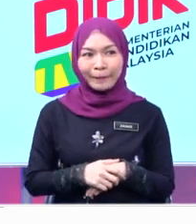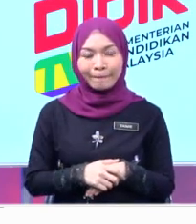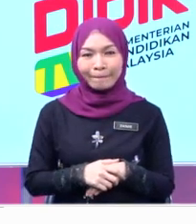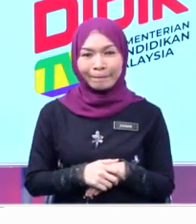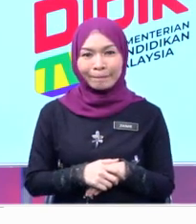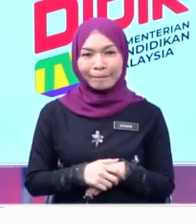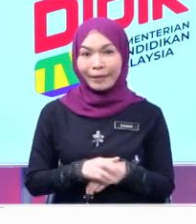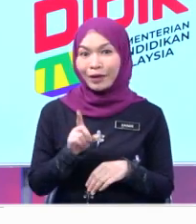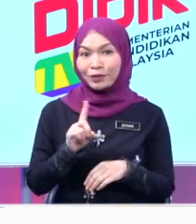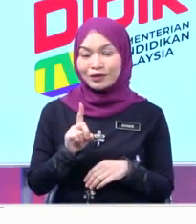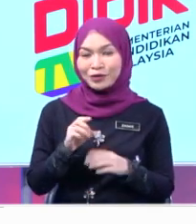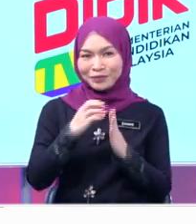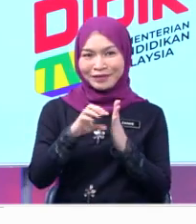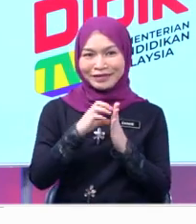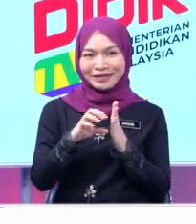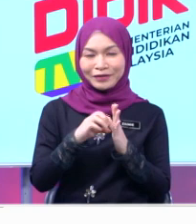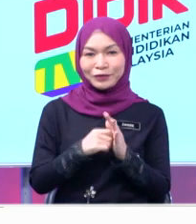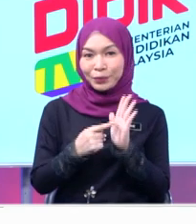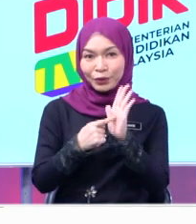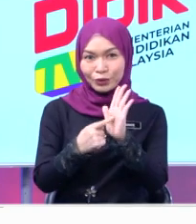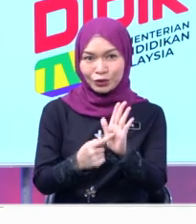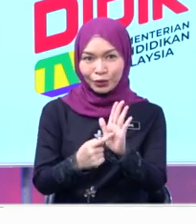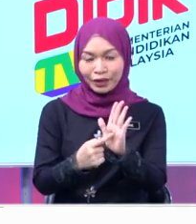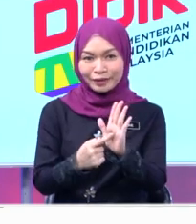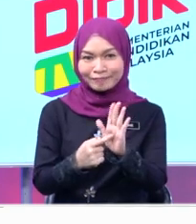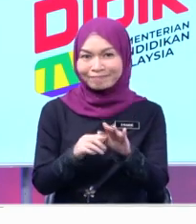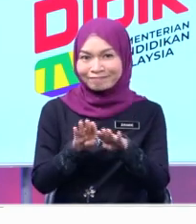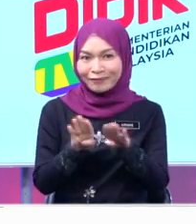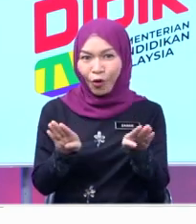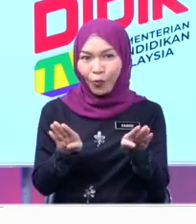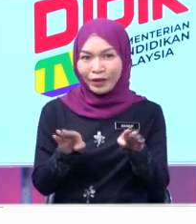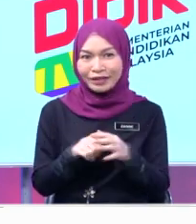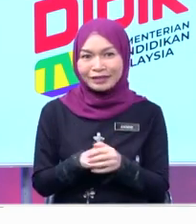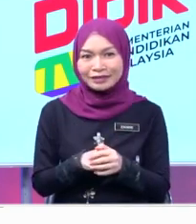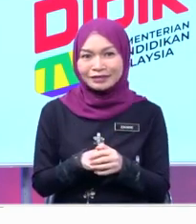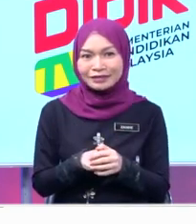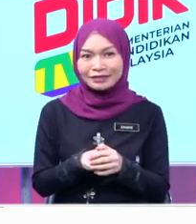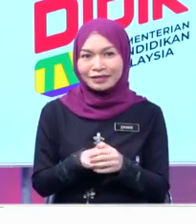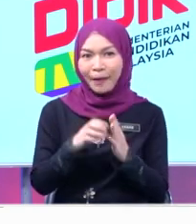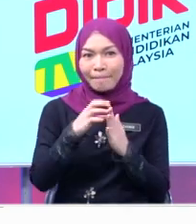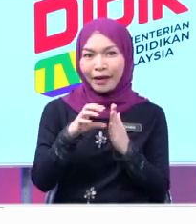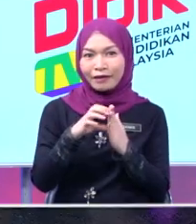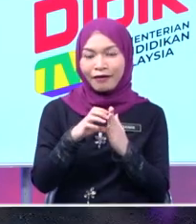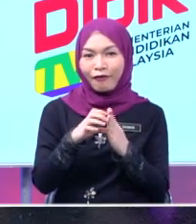Which paragraph refers to opening only? Which paragraph, guys?